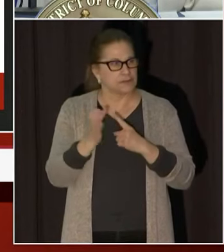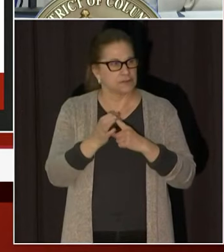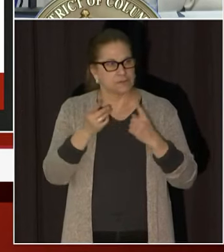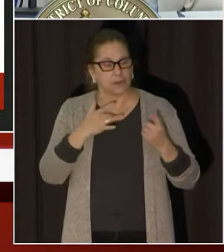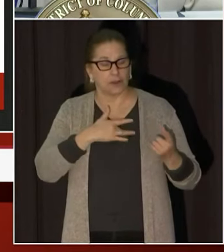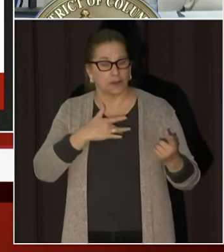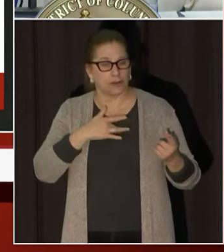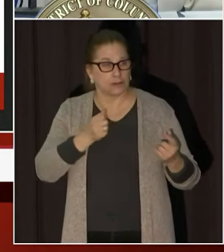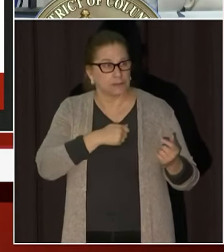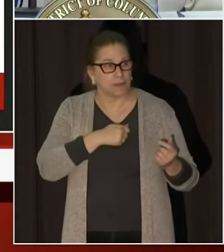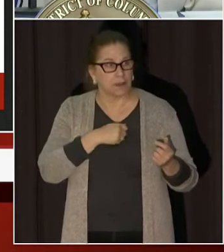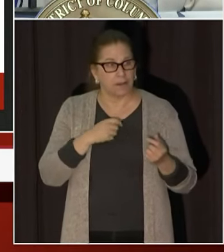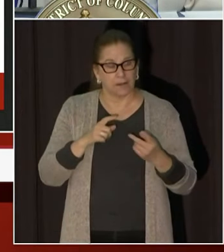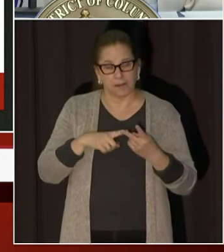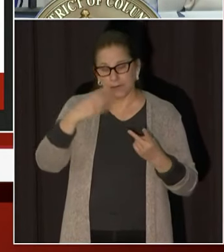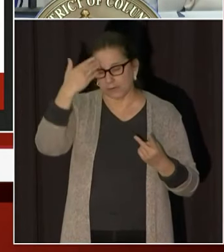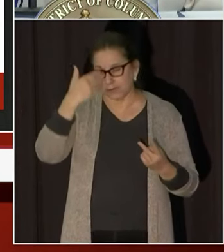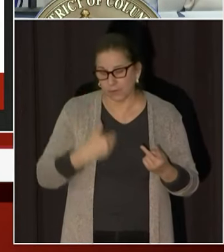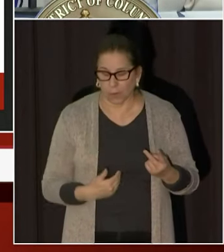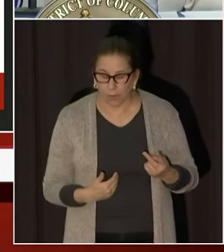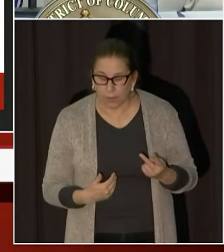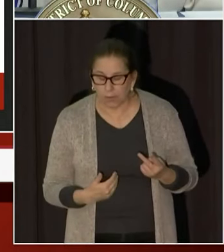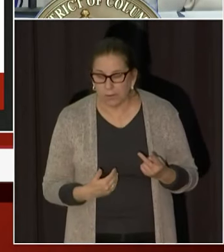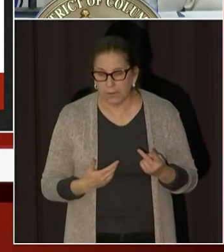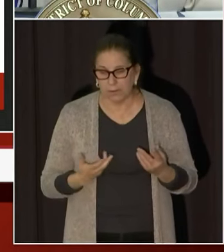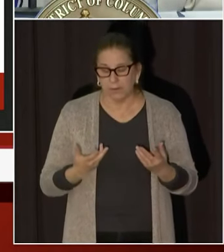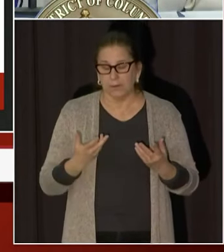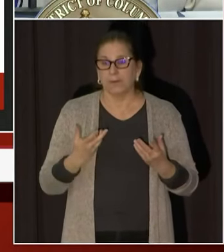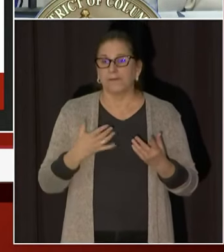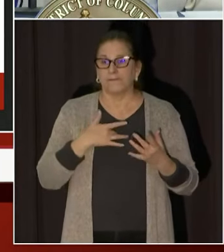or first responder. Please call for testing.